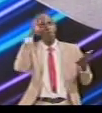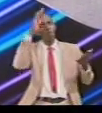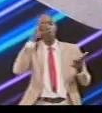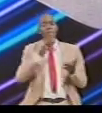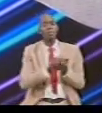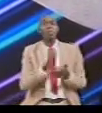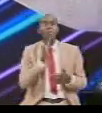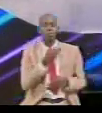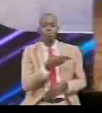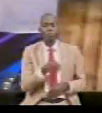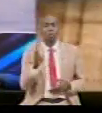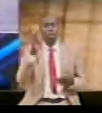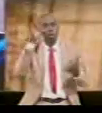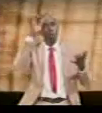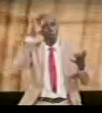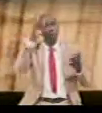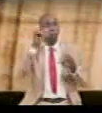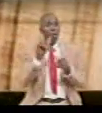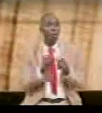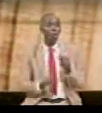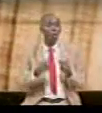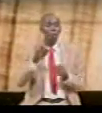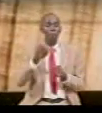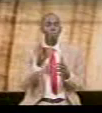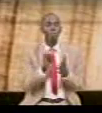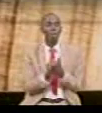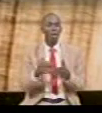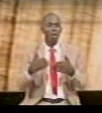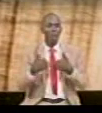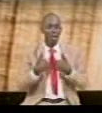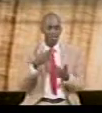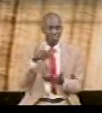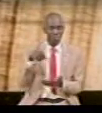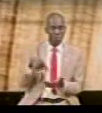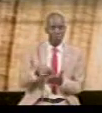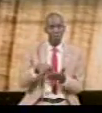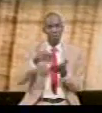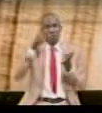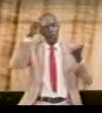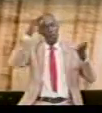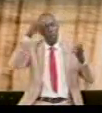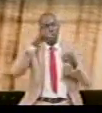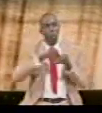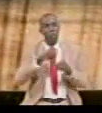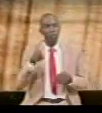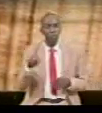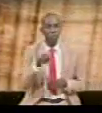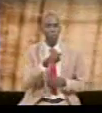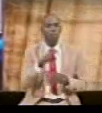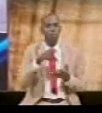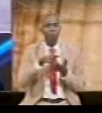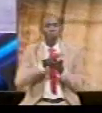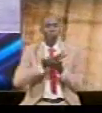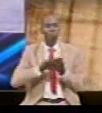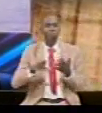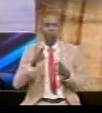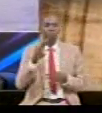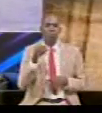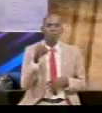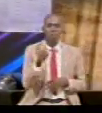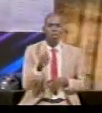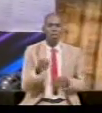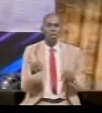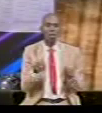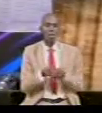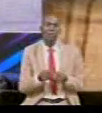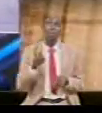be fulfilled. Every man that has this hope in him purifies himself even